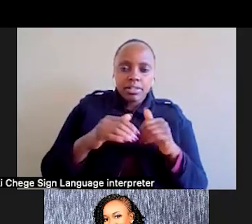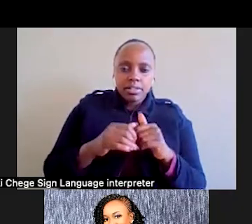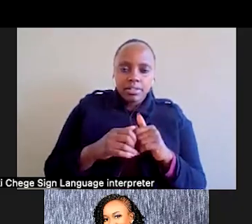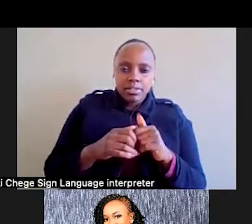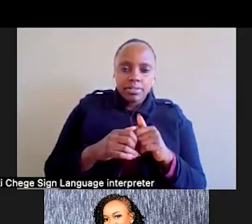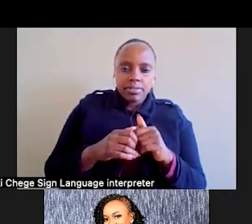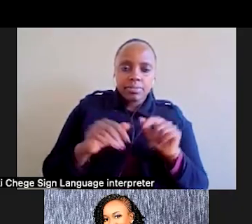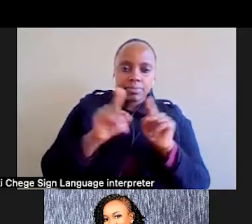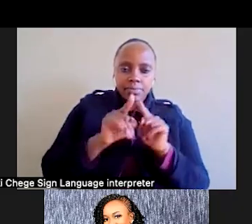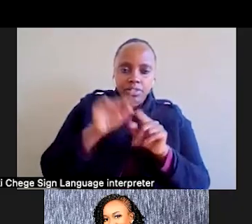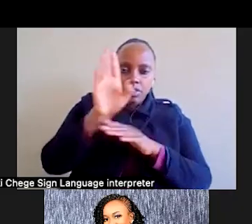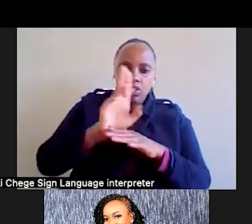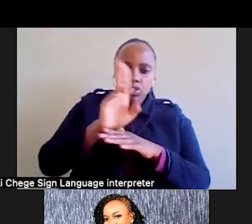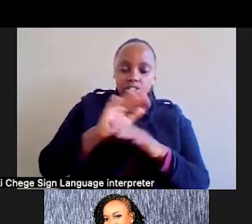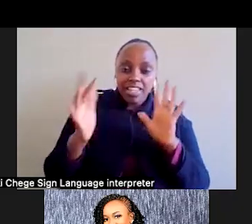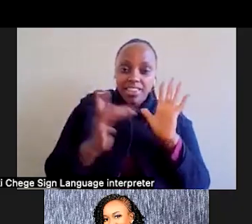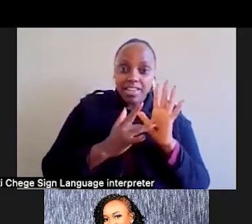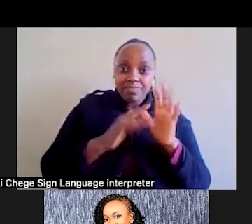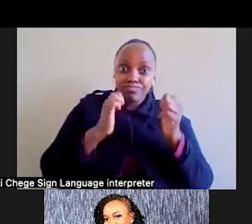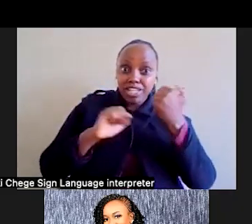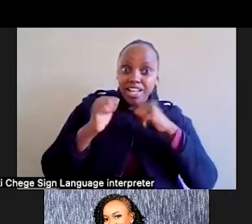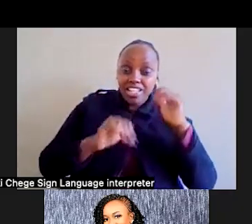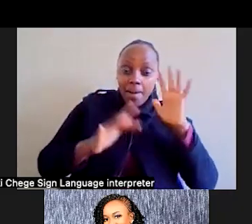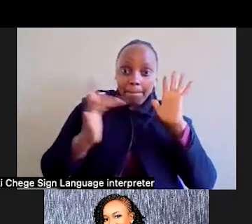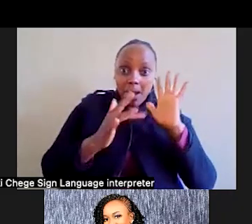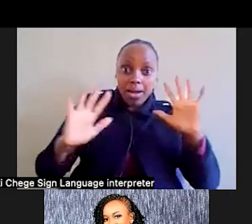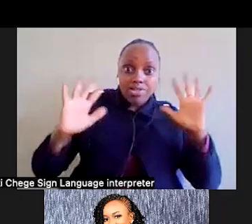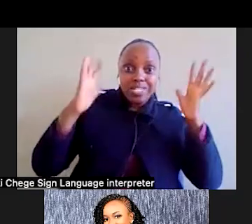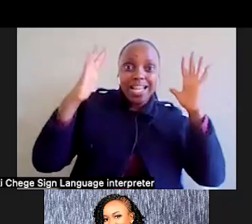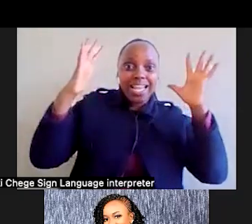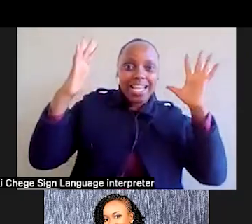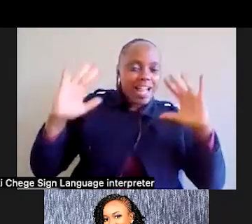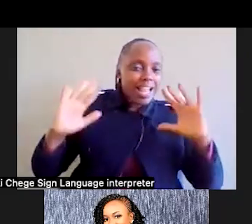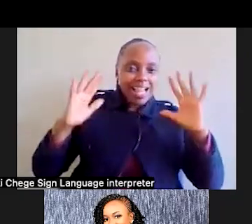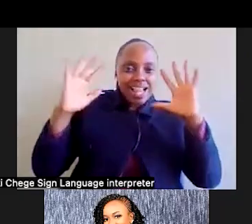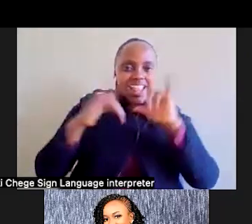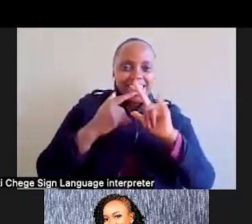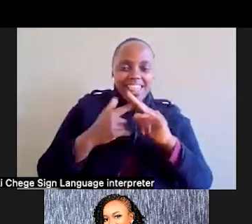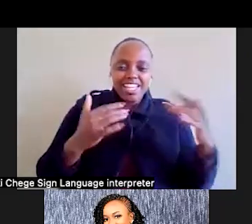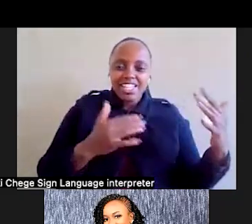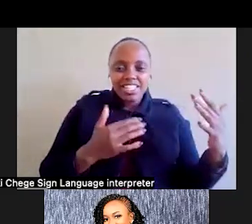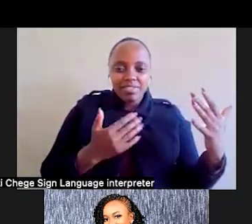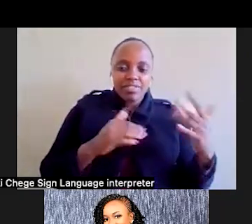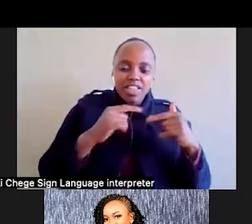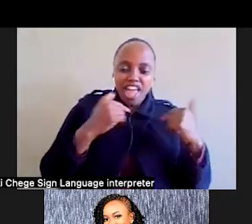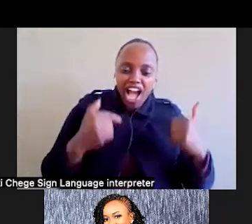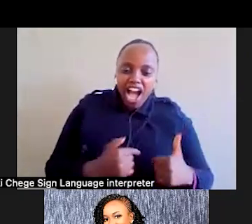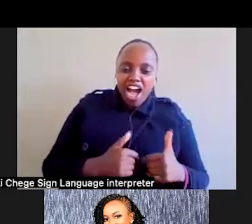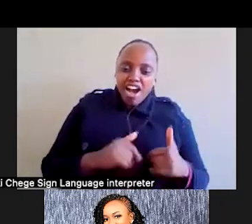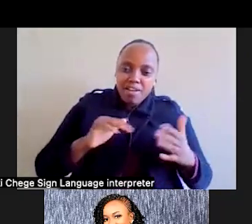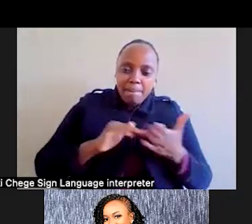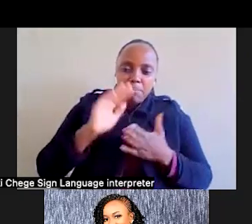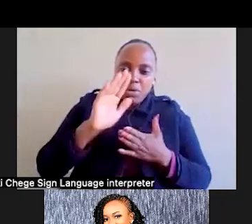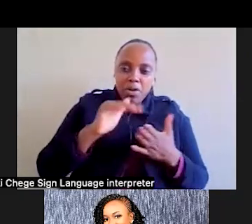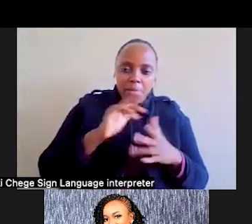clap for them, send a heart towards them, and for the great work they have done. After quick